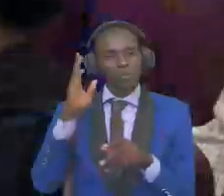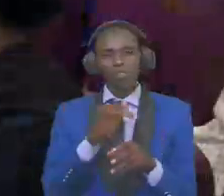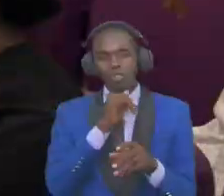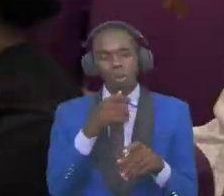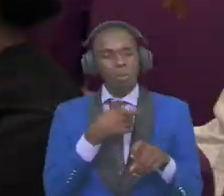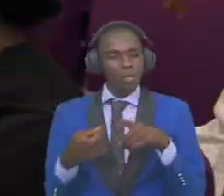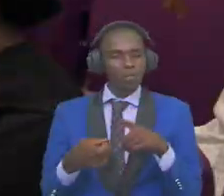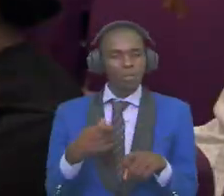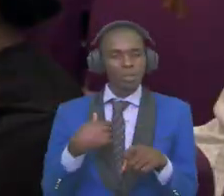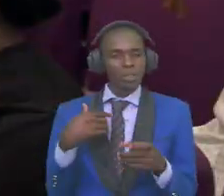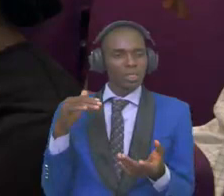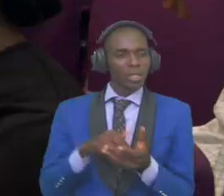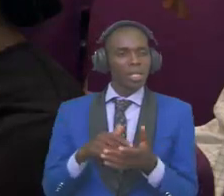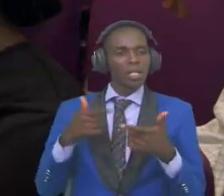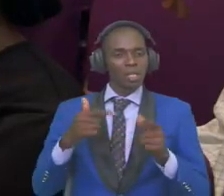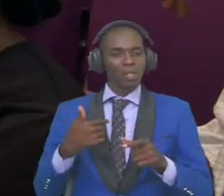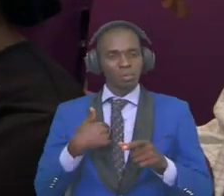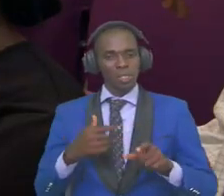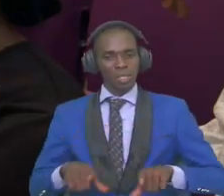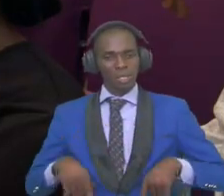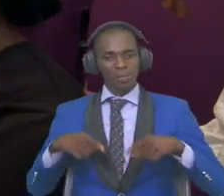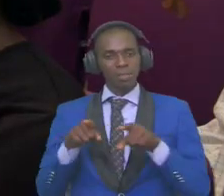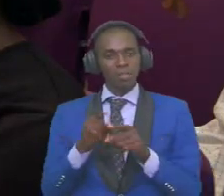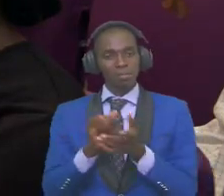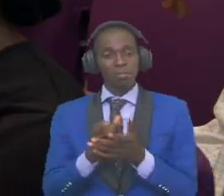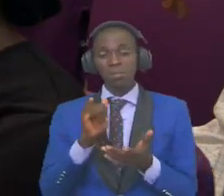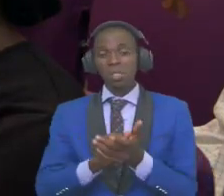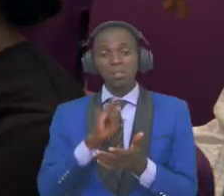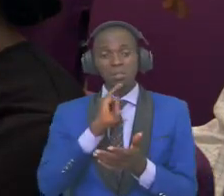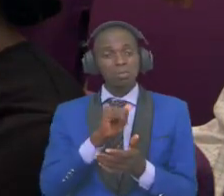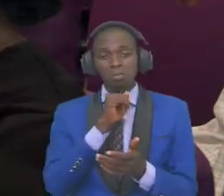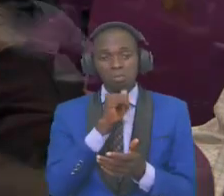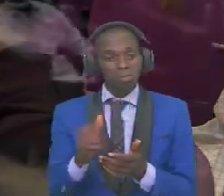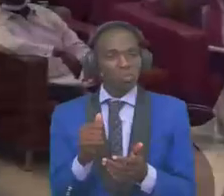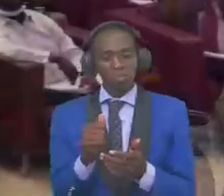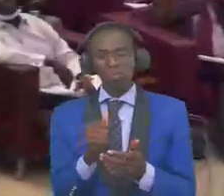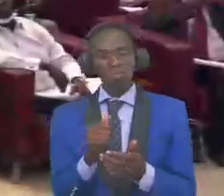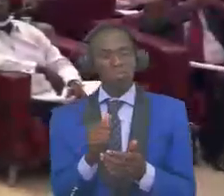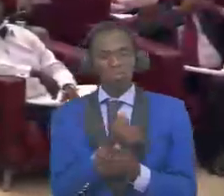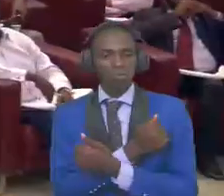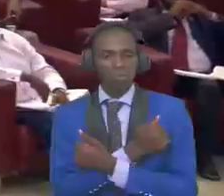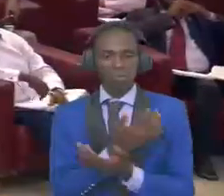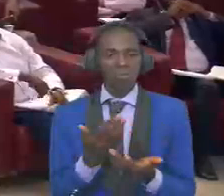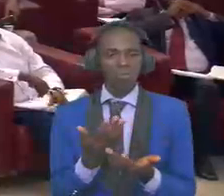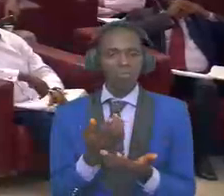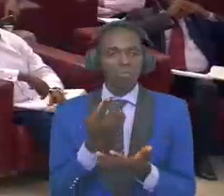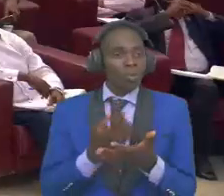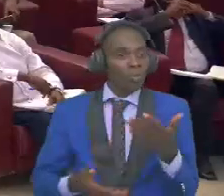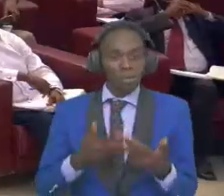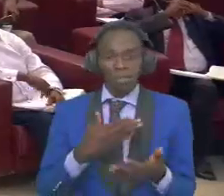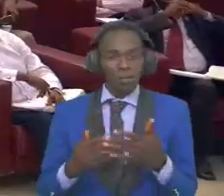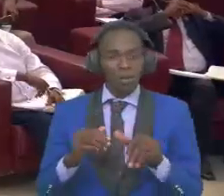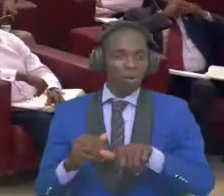again, let me act like that. That's not charity. He envieth not whatever others are doing.